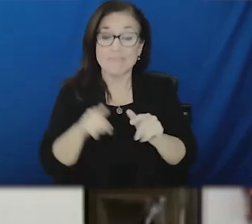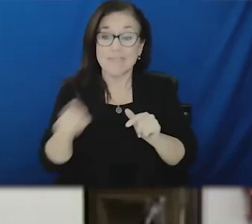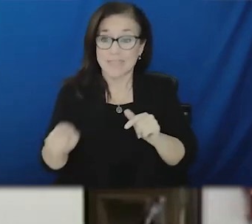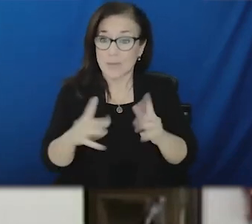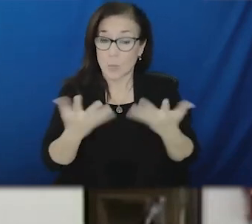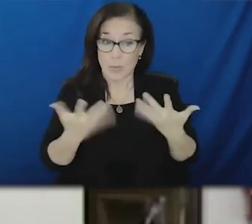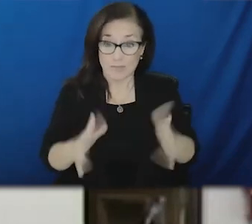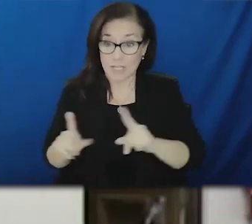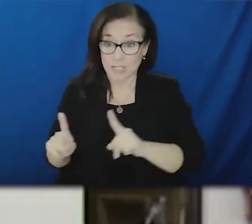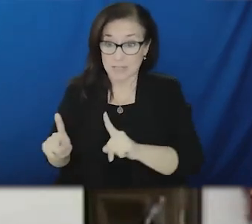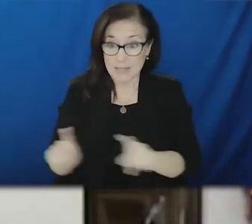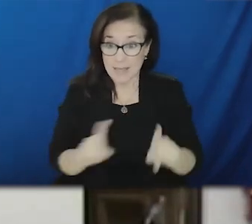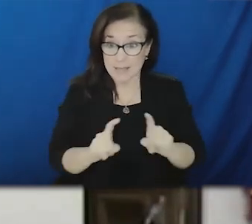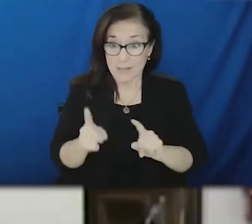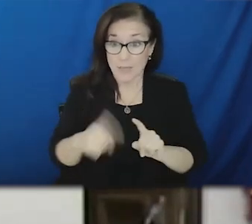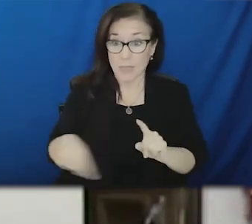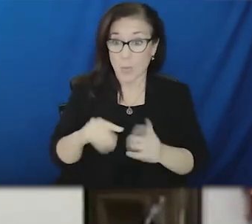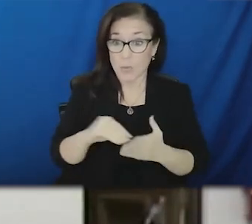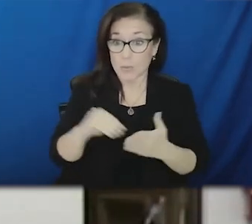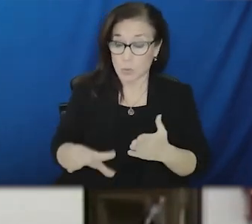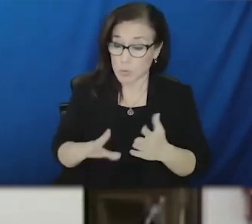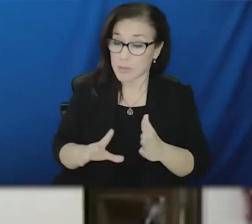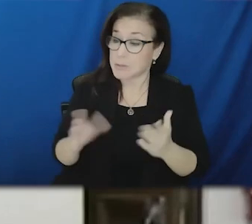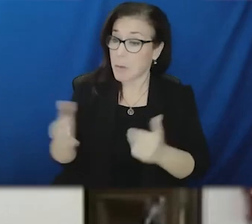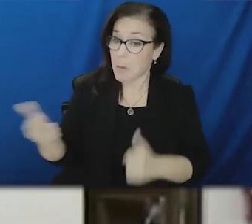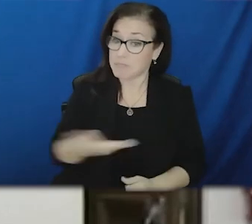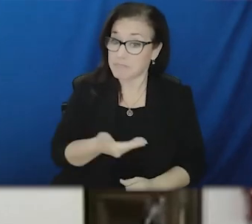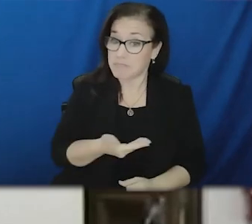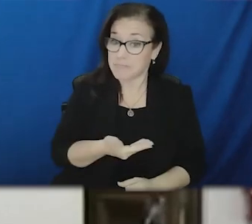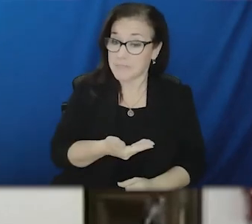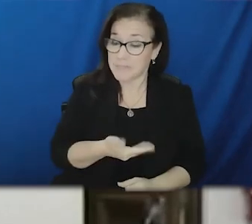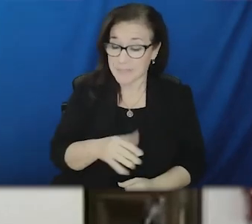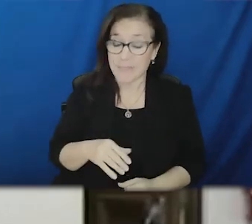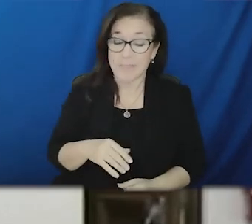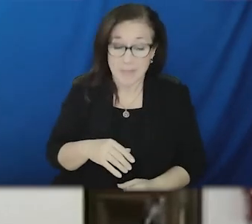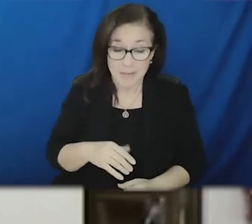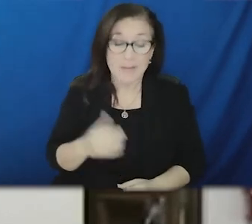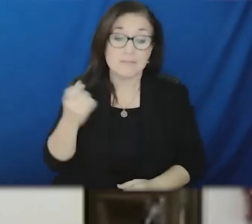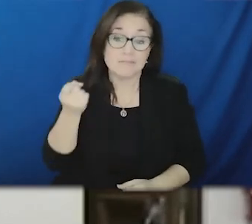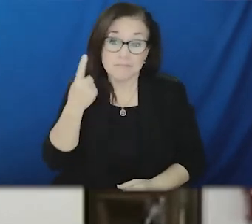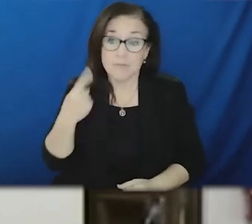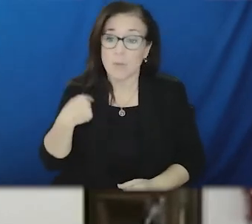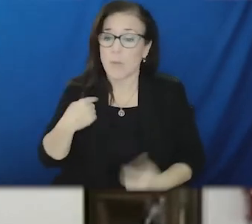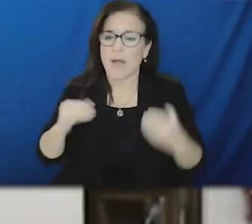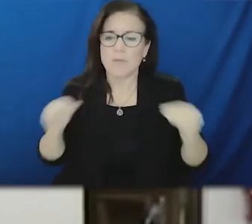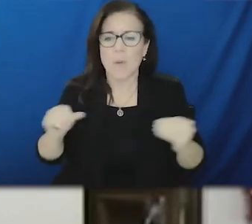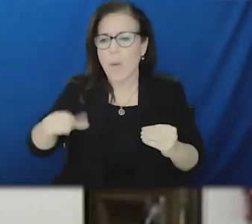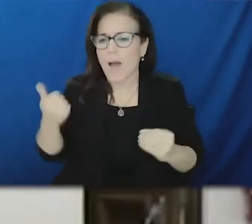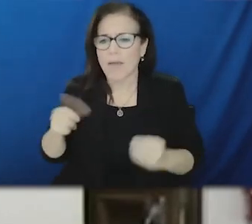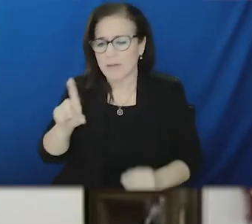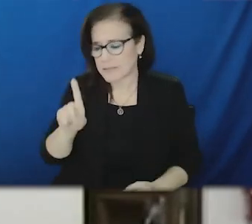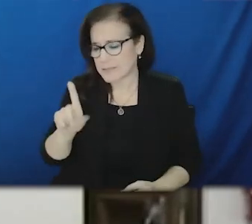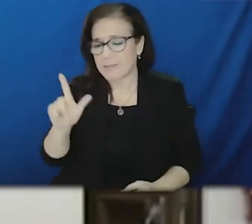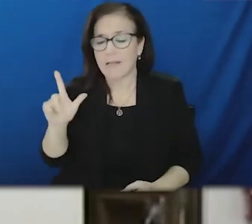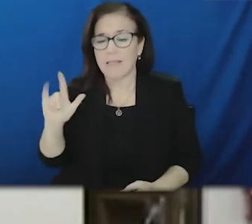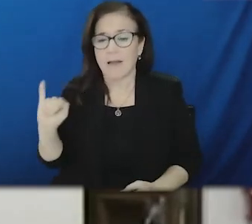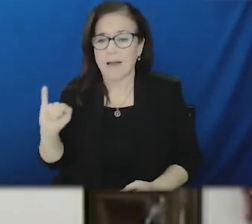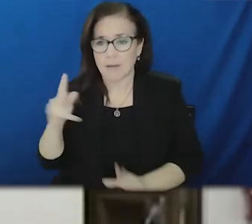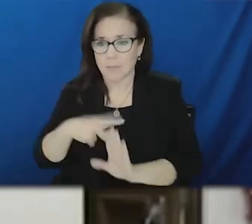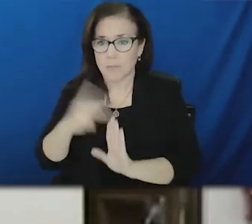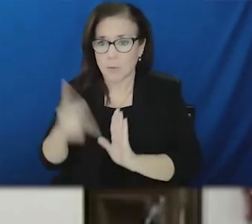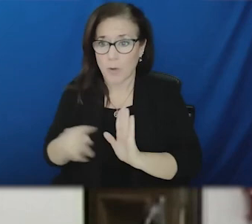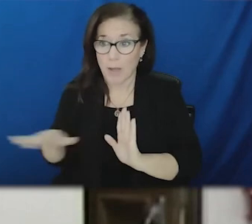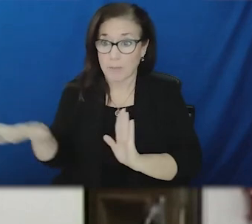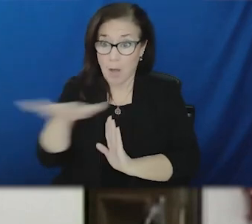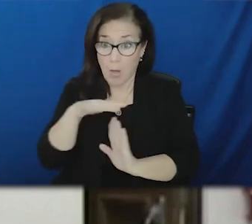students. And so because we don't have any other dual language immersion programs in our district,